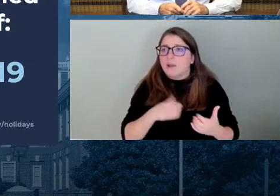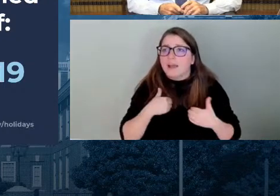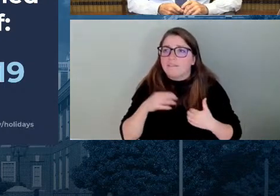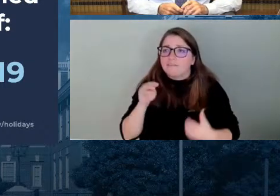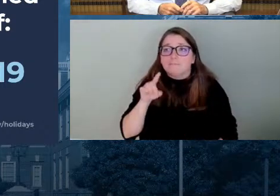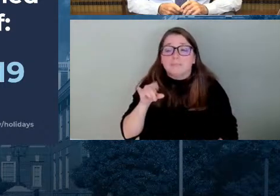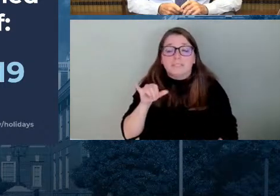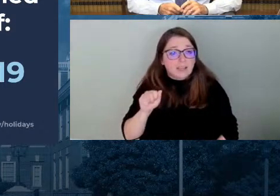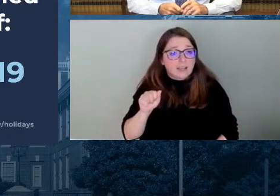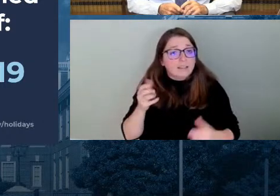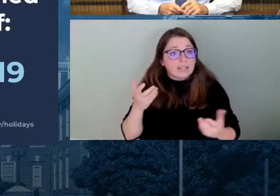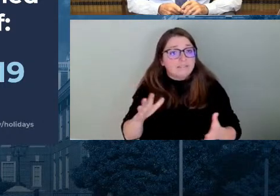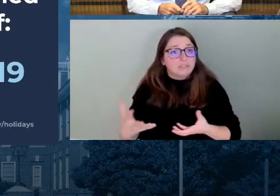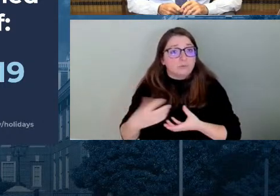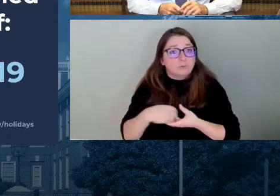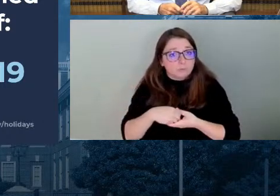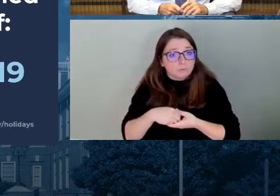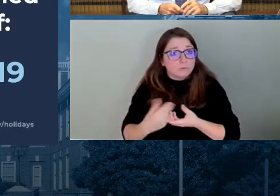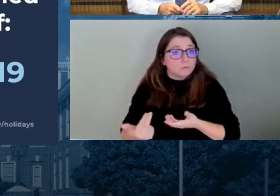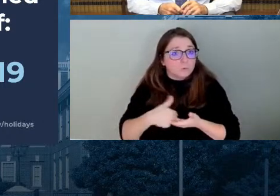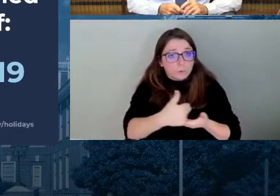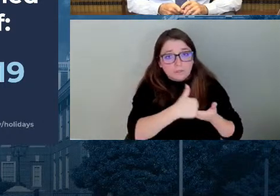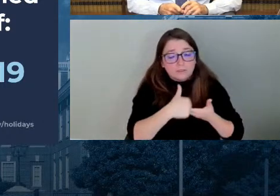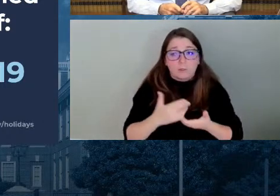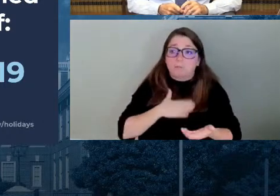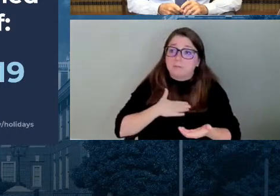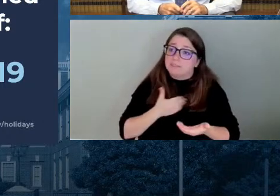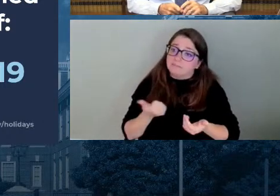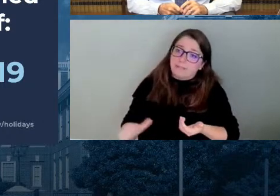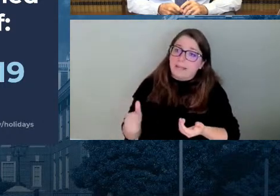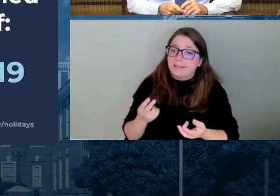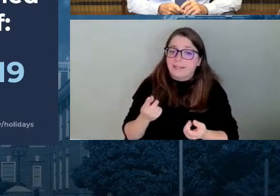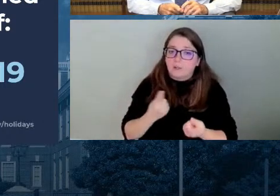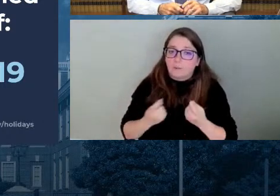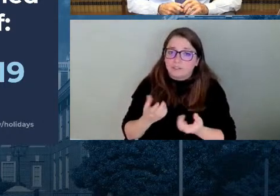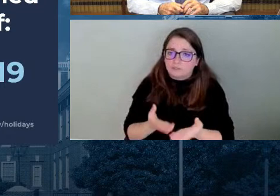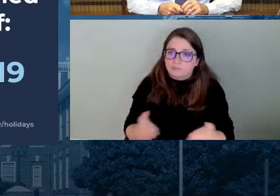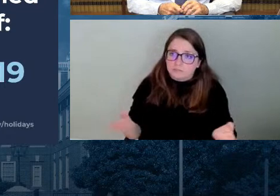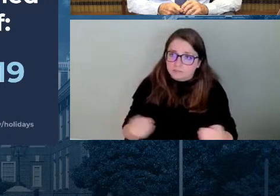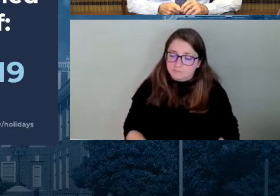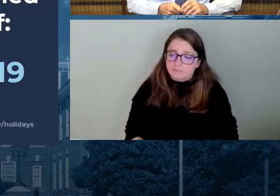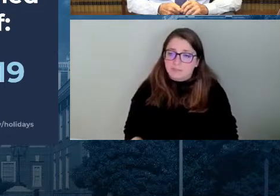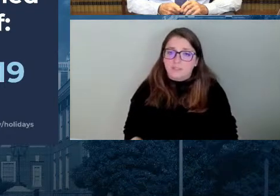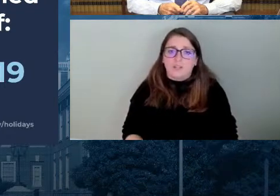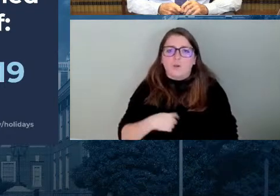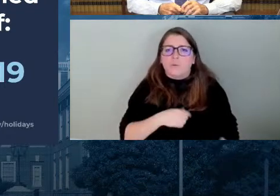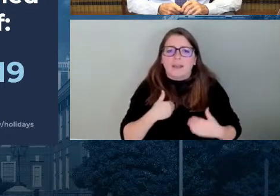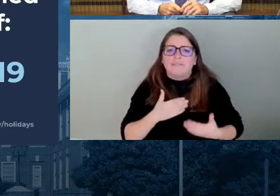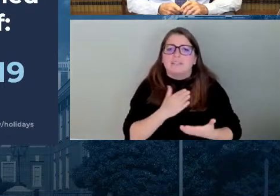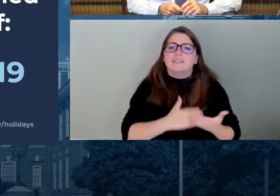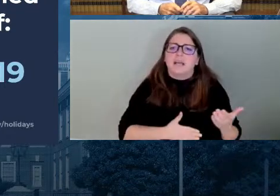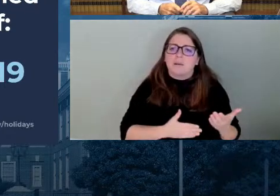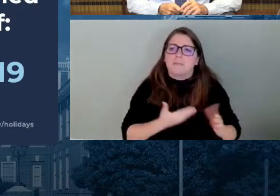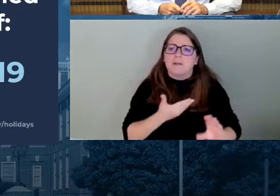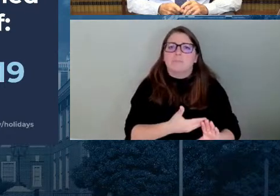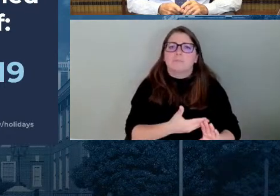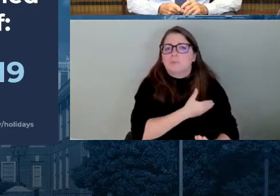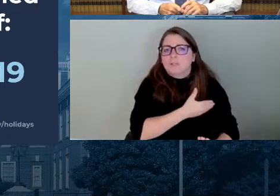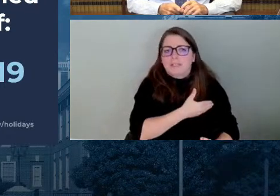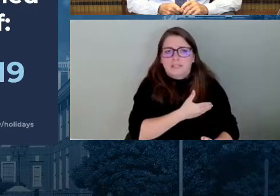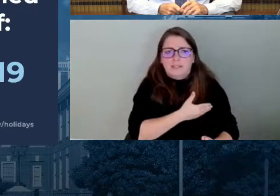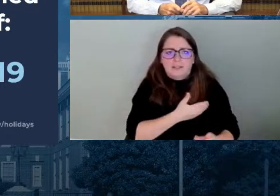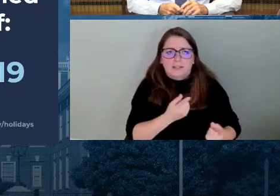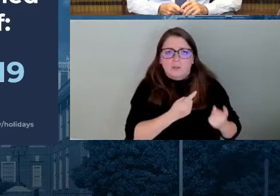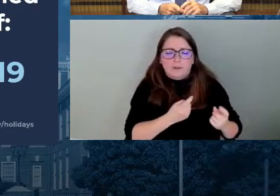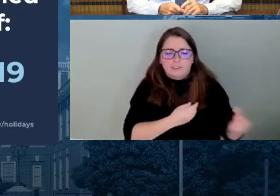and open it up to any questions that they might have. We have some pre-submitted questions, and I'm sure if they're not answered